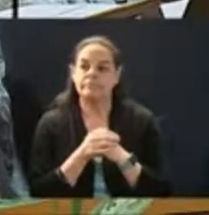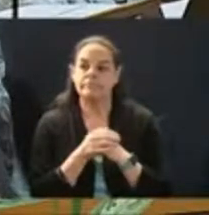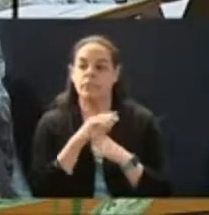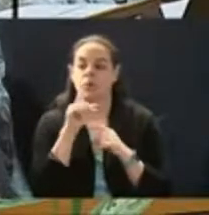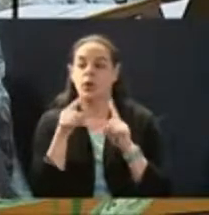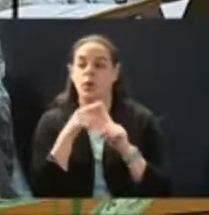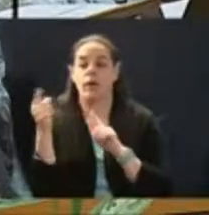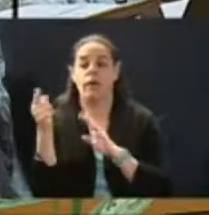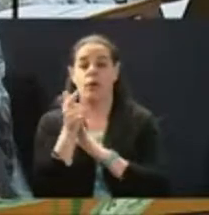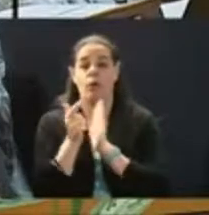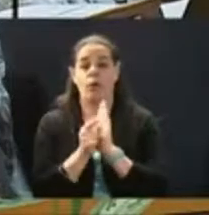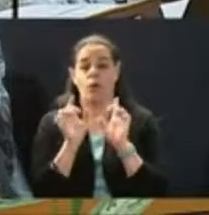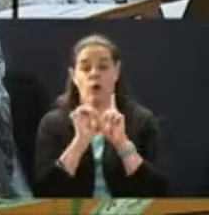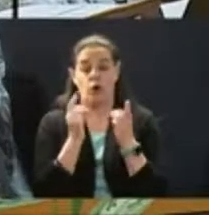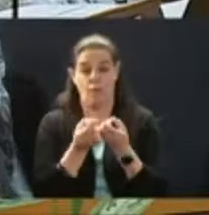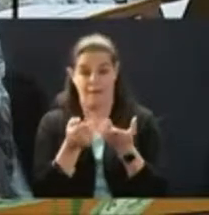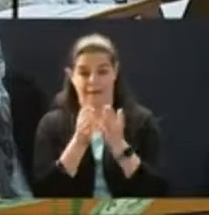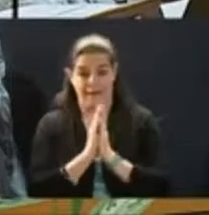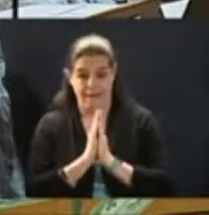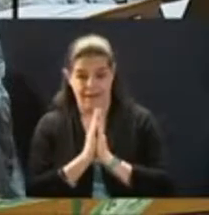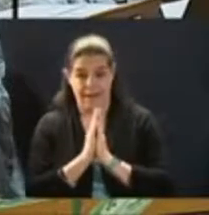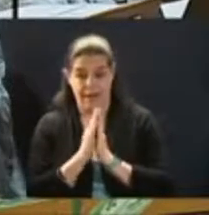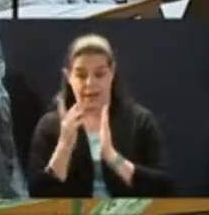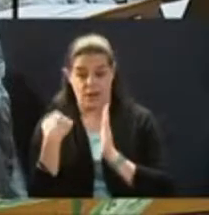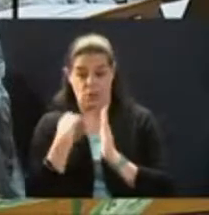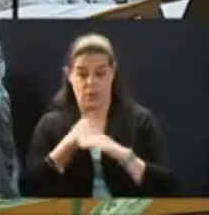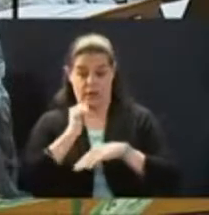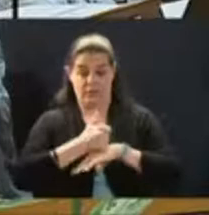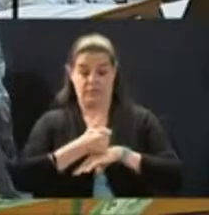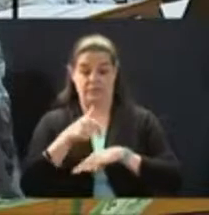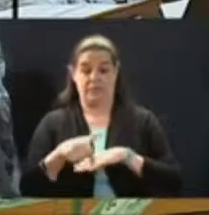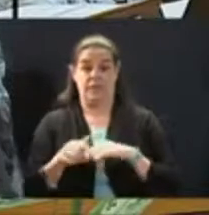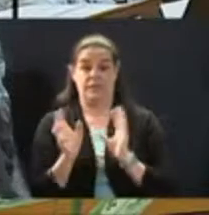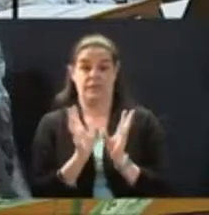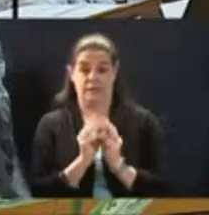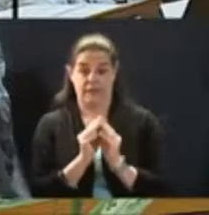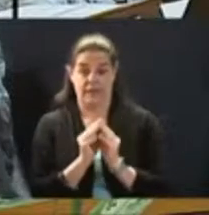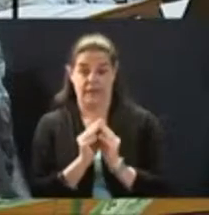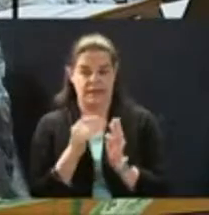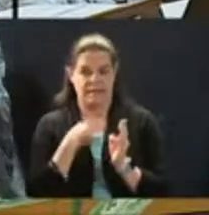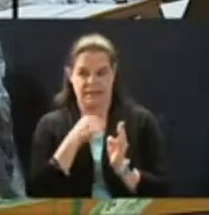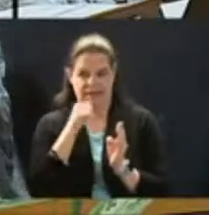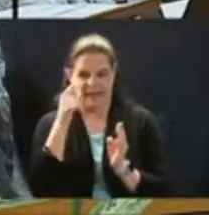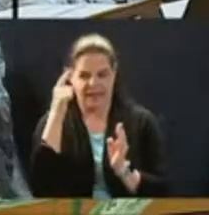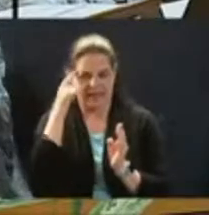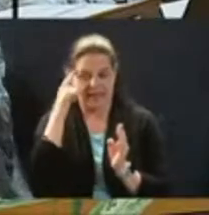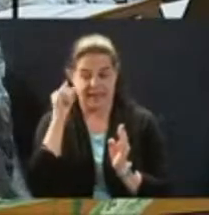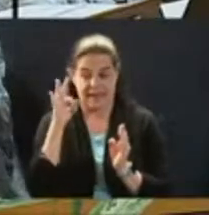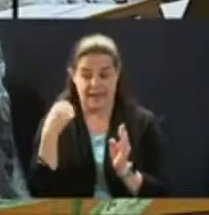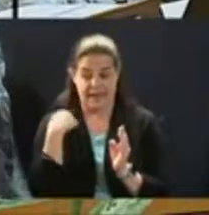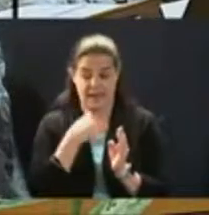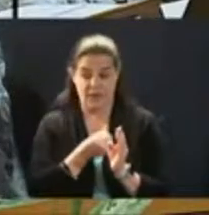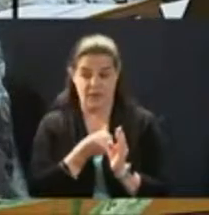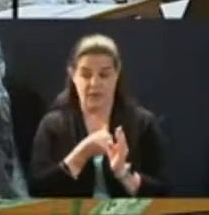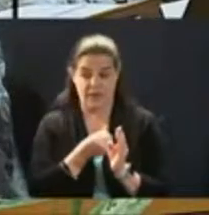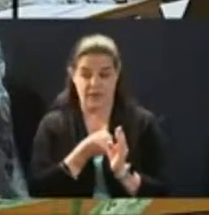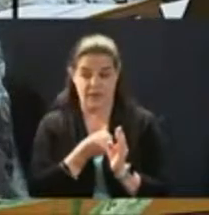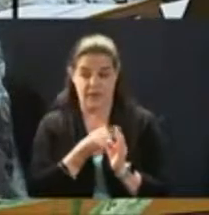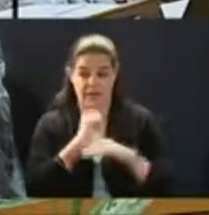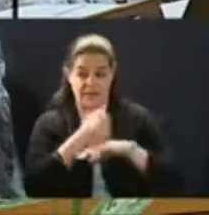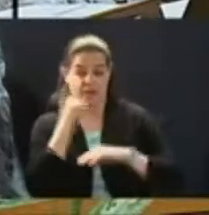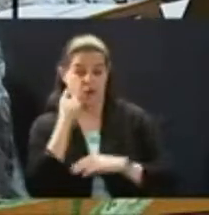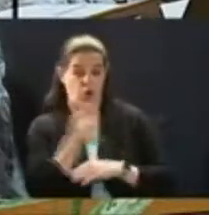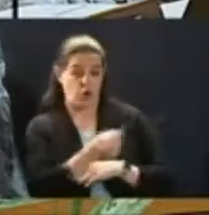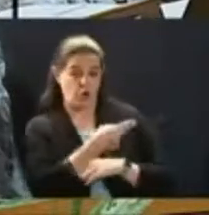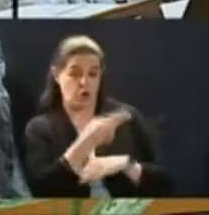when the law department asked that we add this meeting, I didn't think that if we put it out to, for a Thursday evening